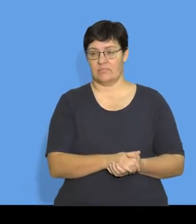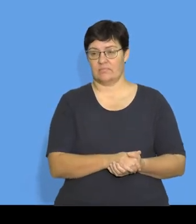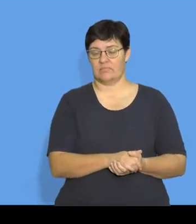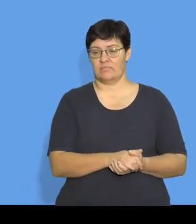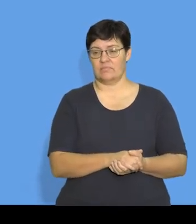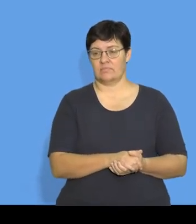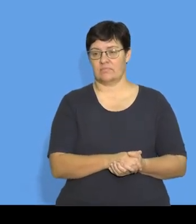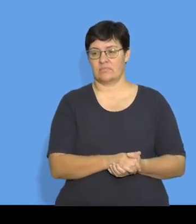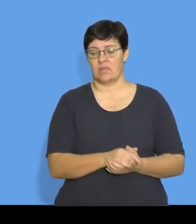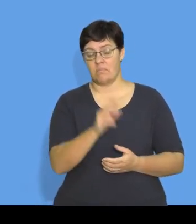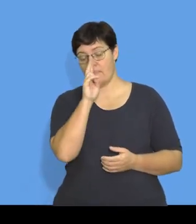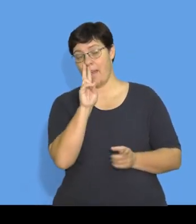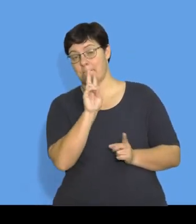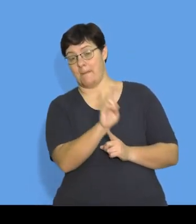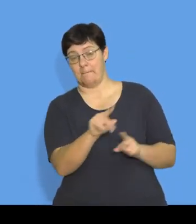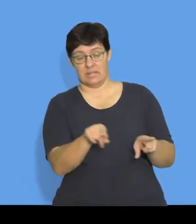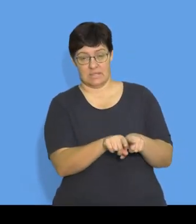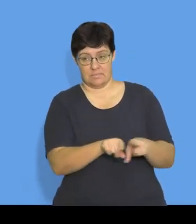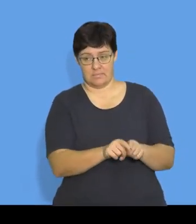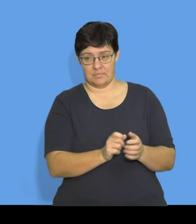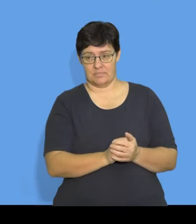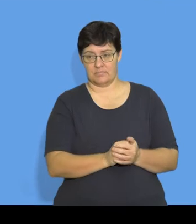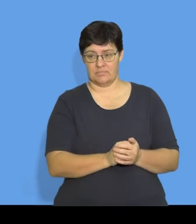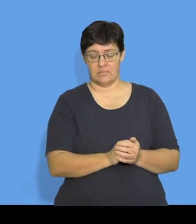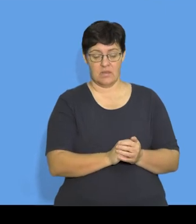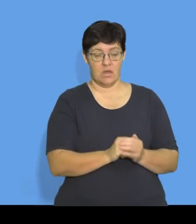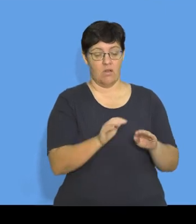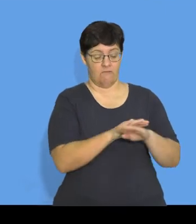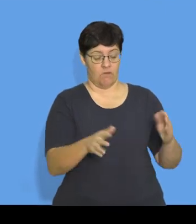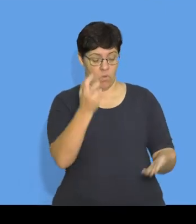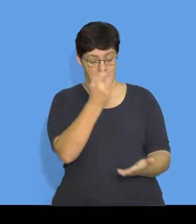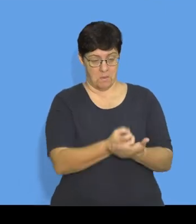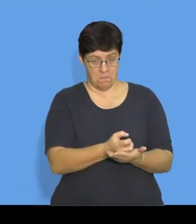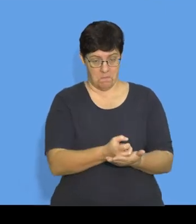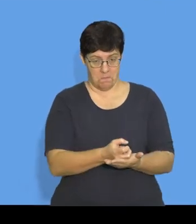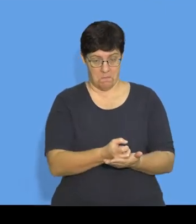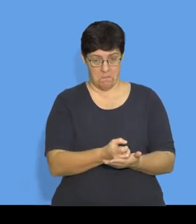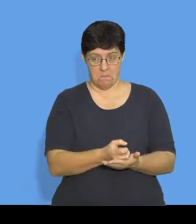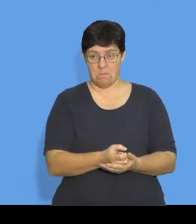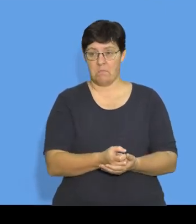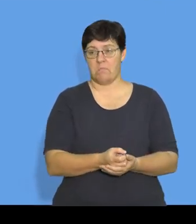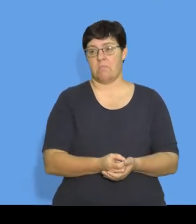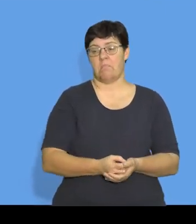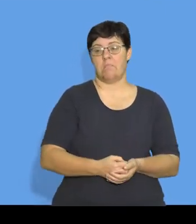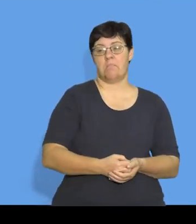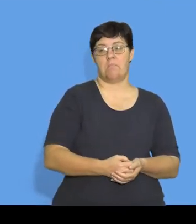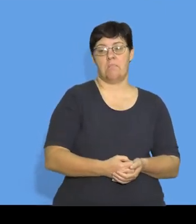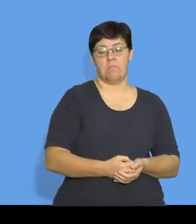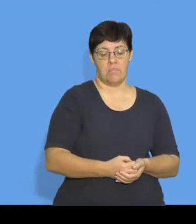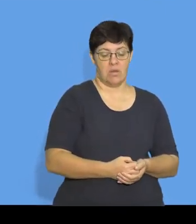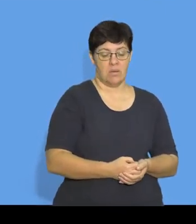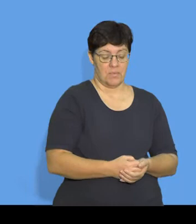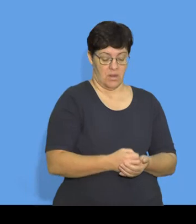What we also recognize, this is where it hits the floor. This is where it bounces off the